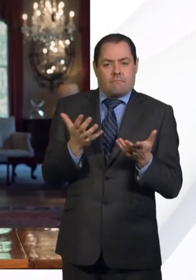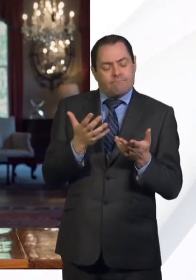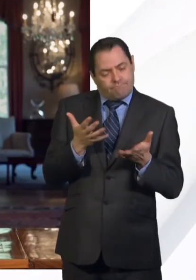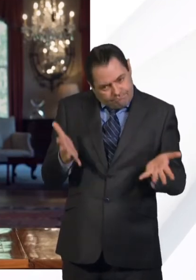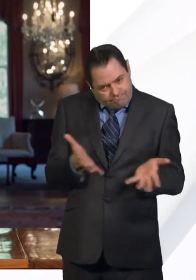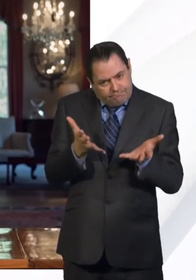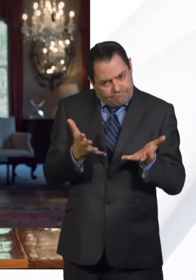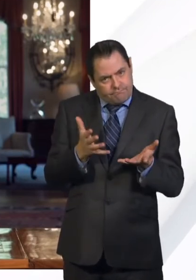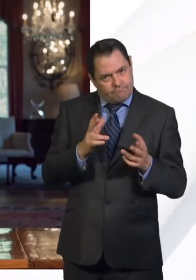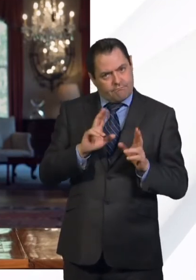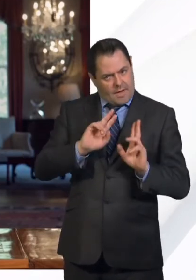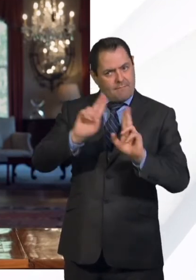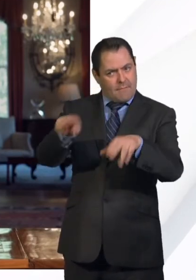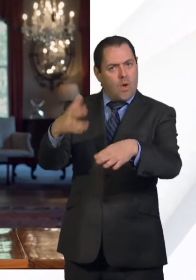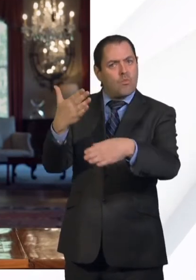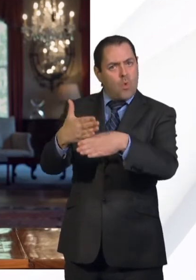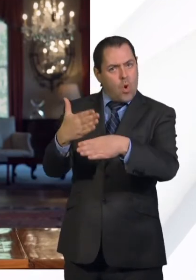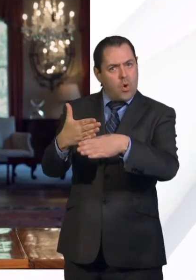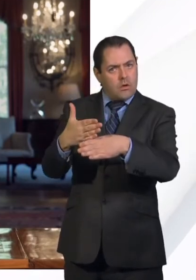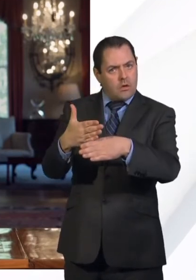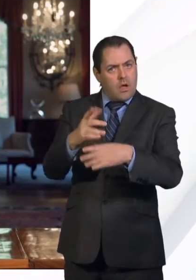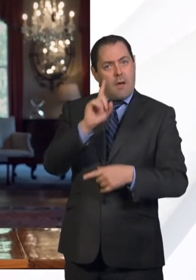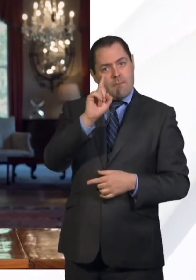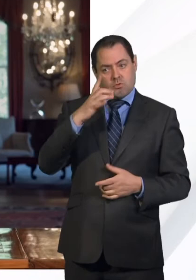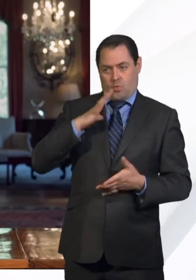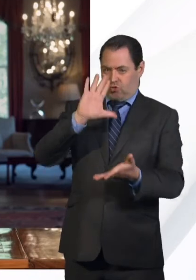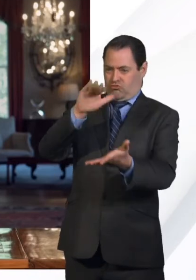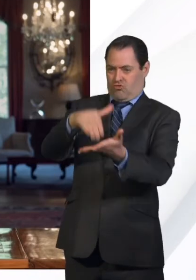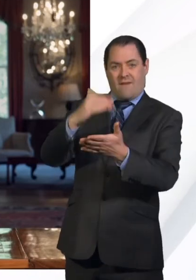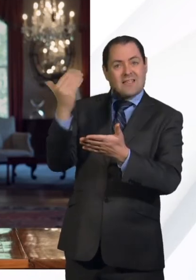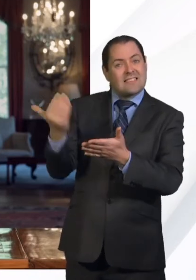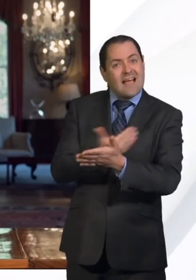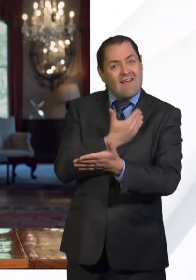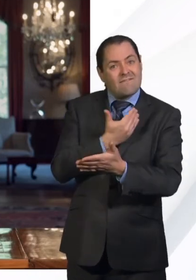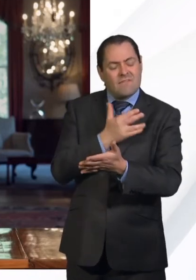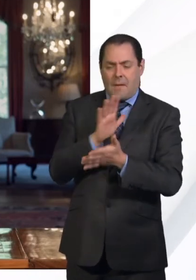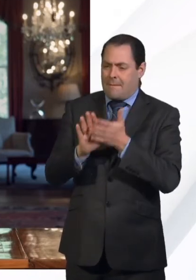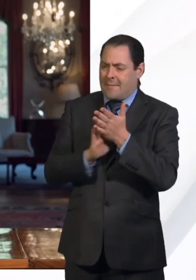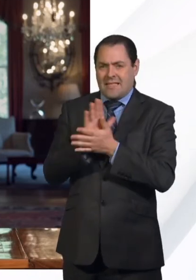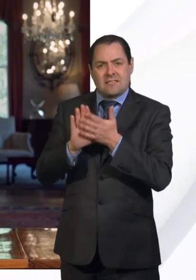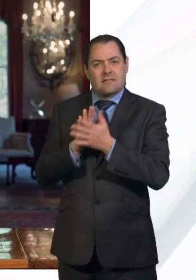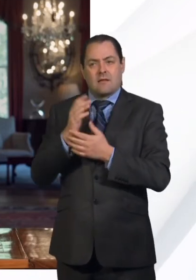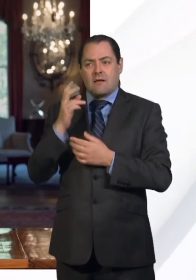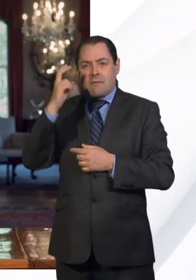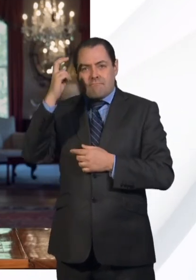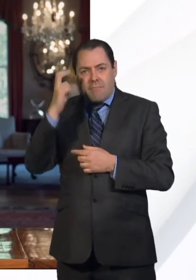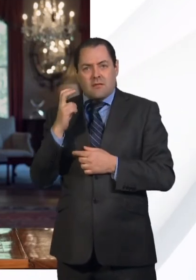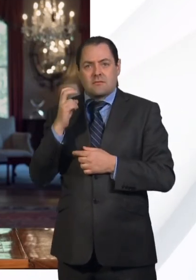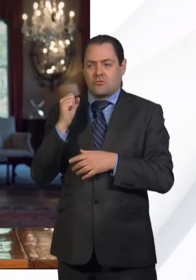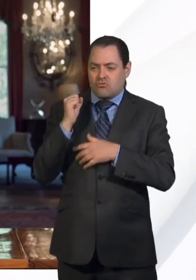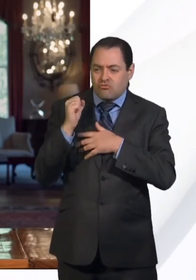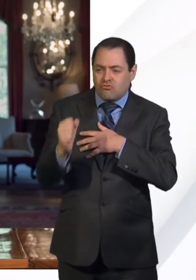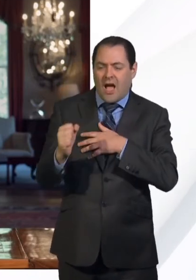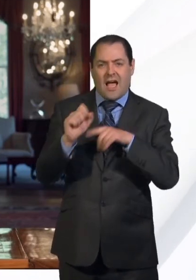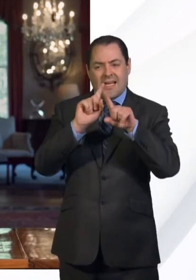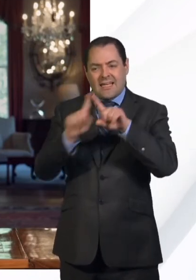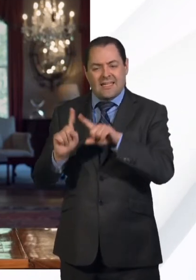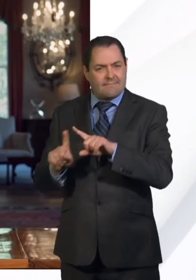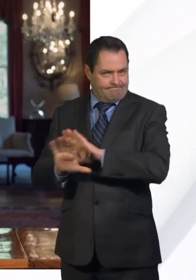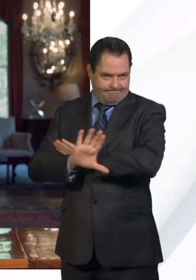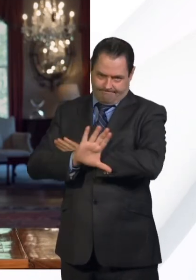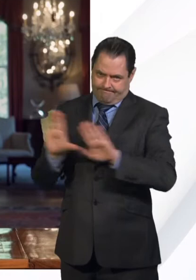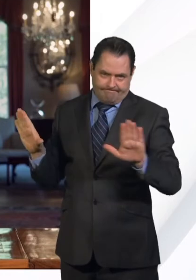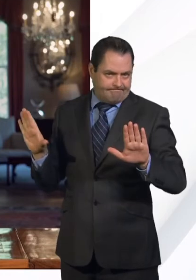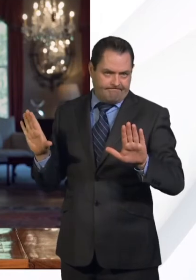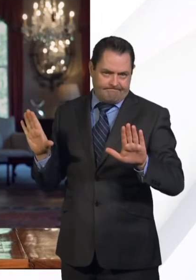we want it to be safe for you to get to work. So you should avoid public transport if at all possible, because